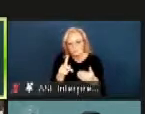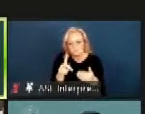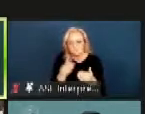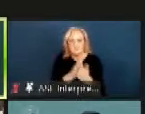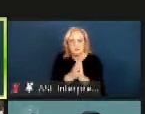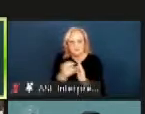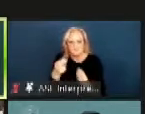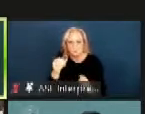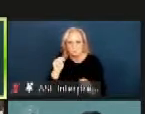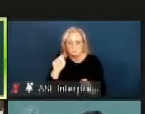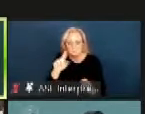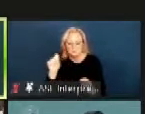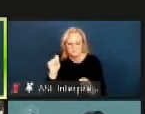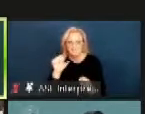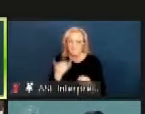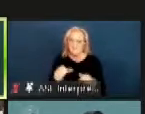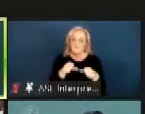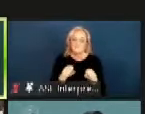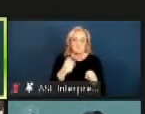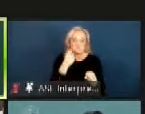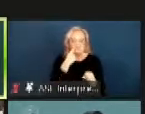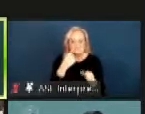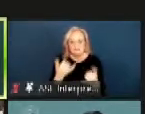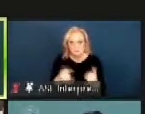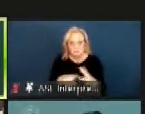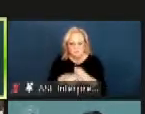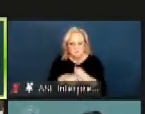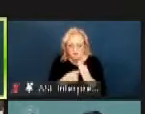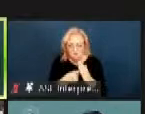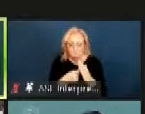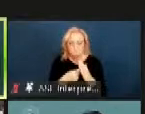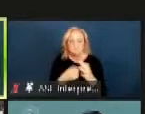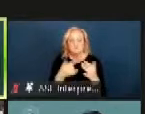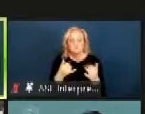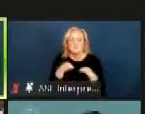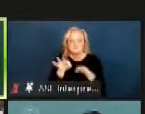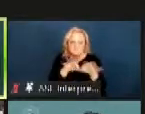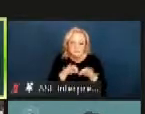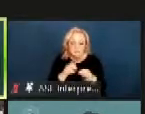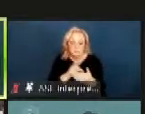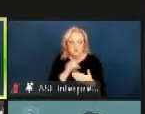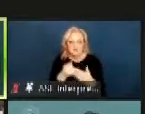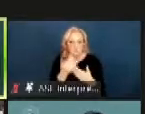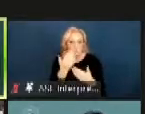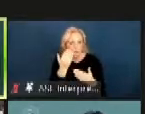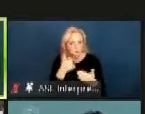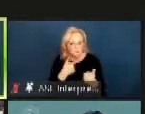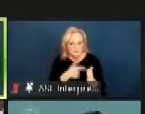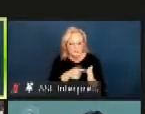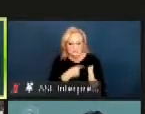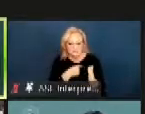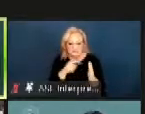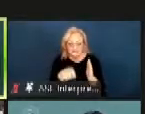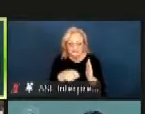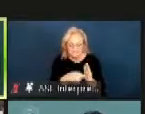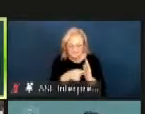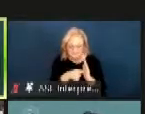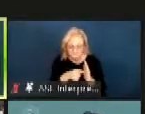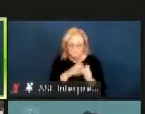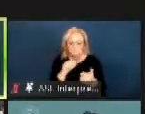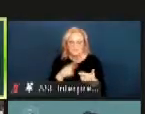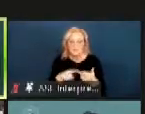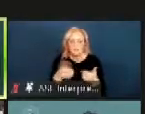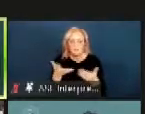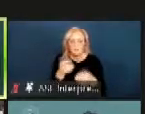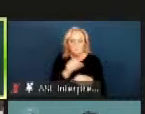This effort is just beginning, so today you'll hear about the need for the project, how the project will help individuals, and what work is ahead. We